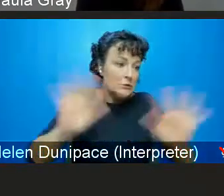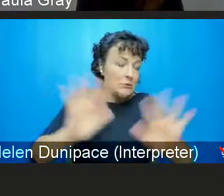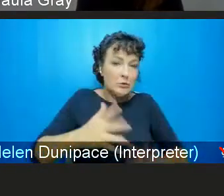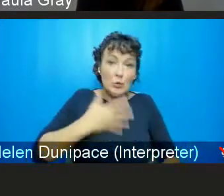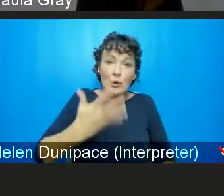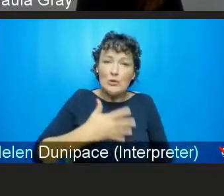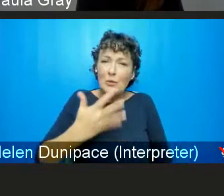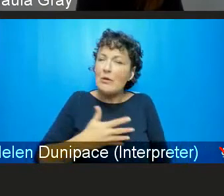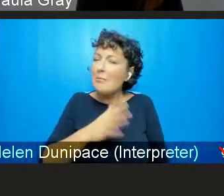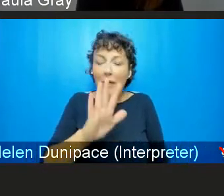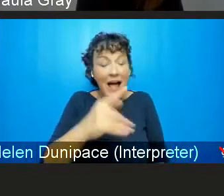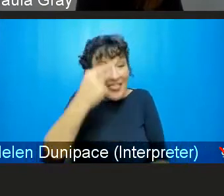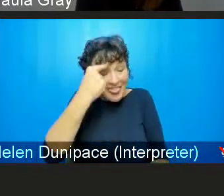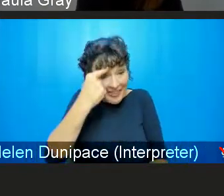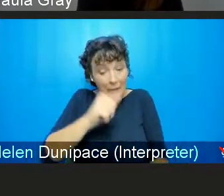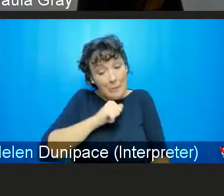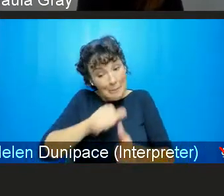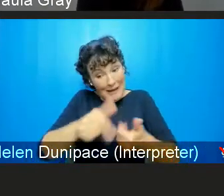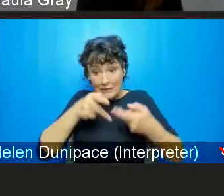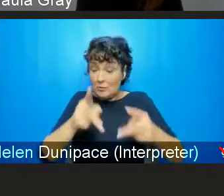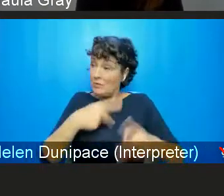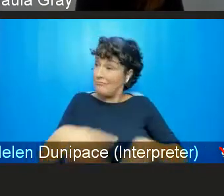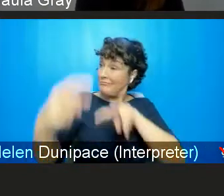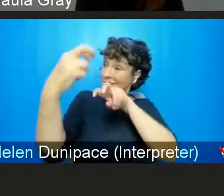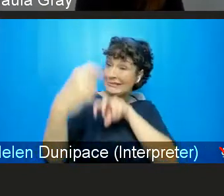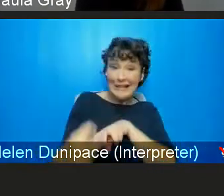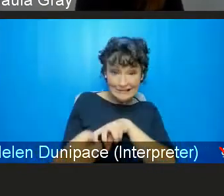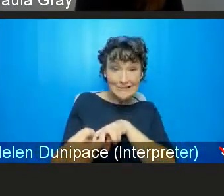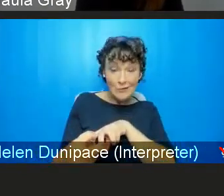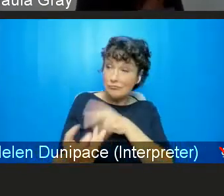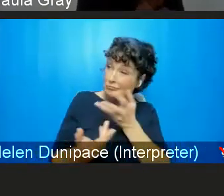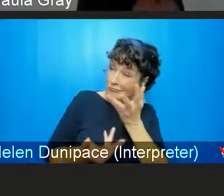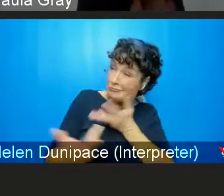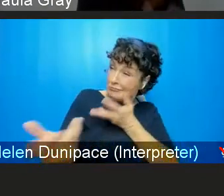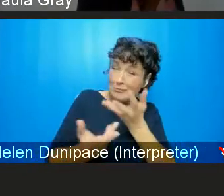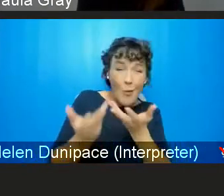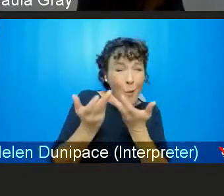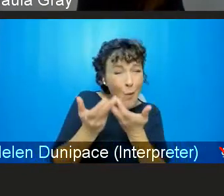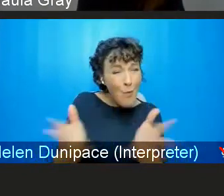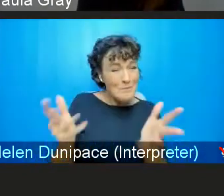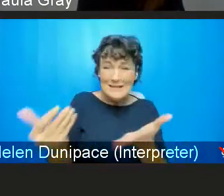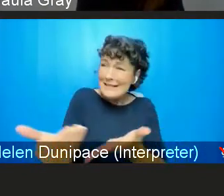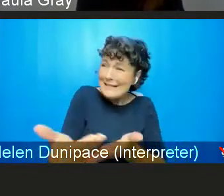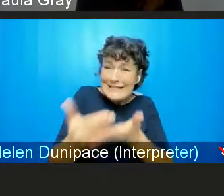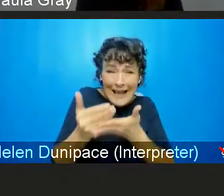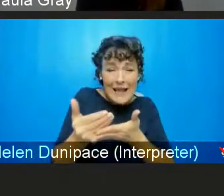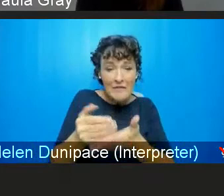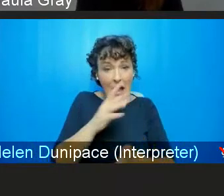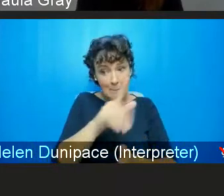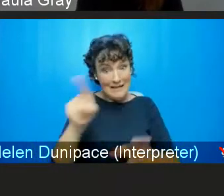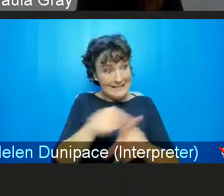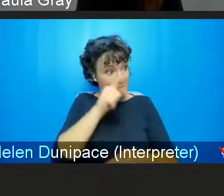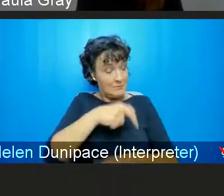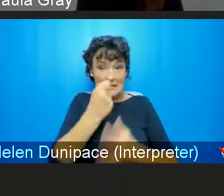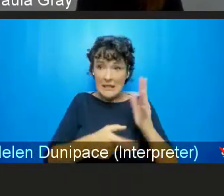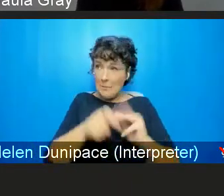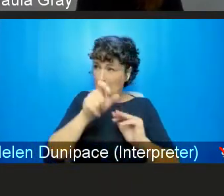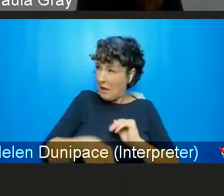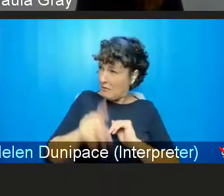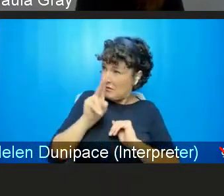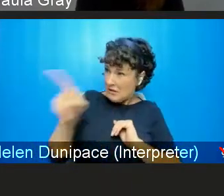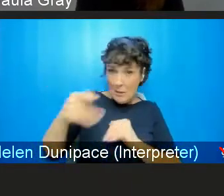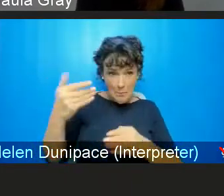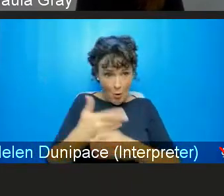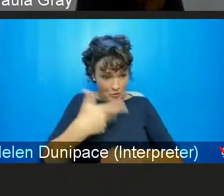very open line of communication where an individual can see that there's an active desire to be supportive